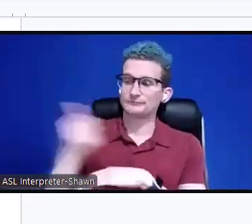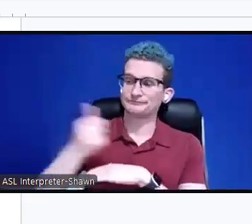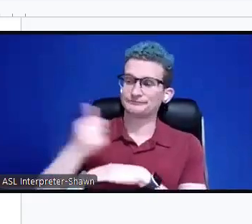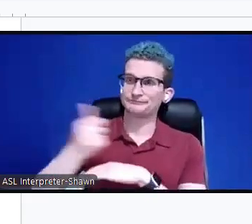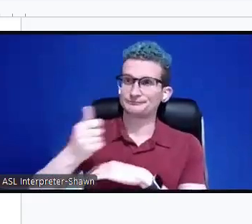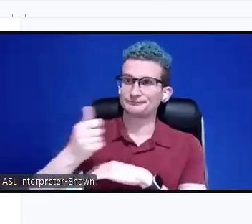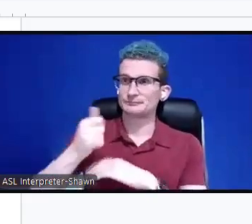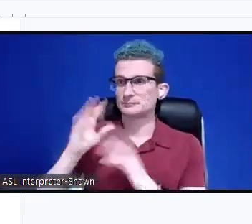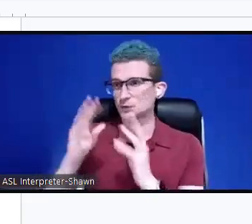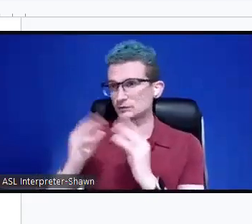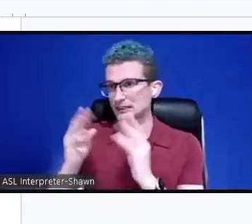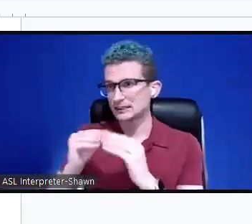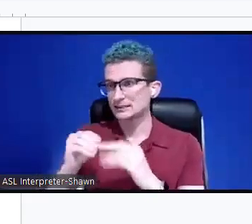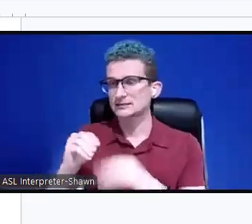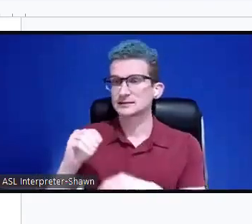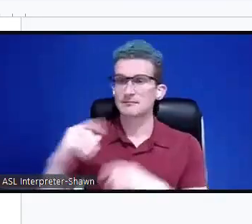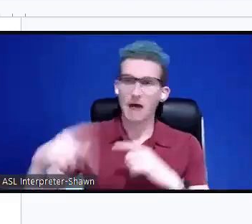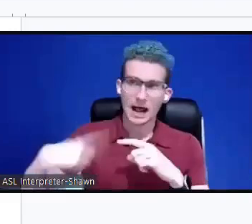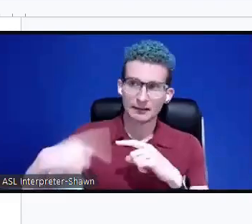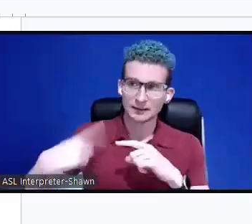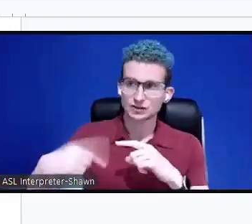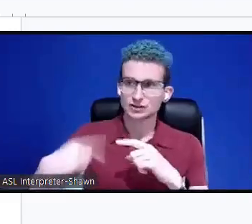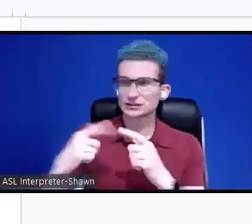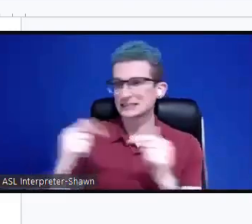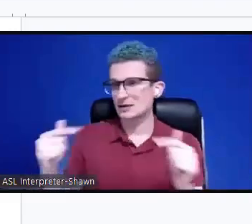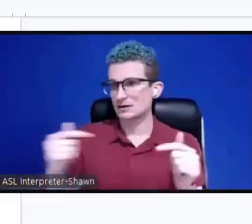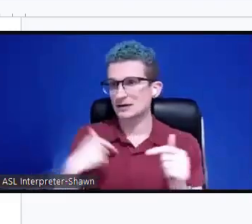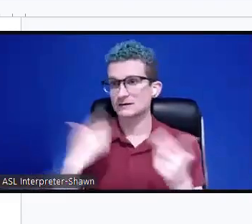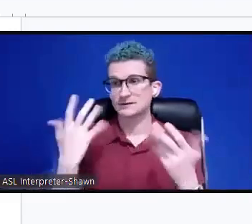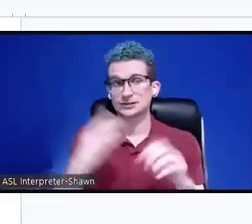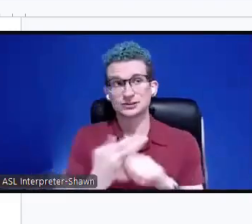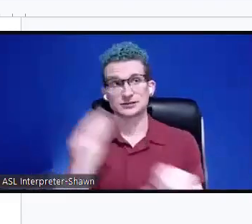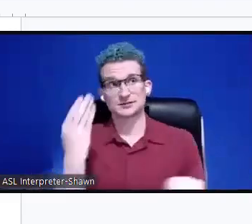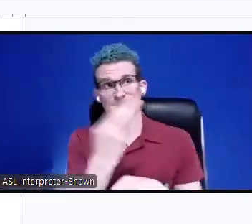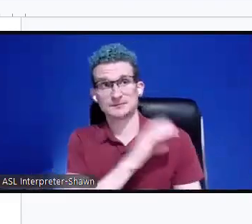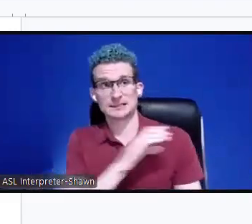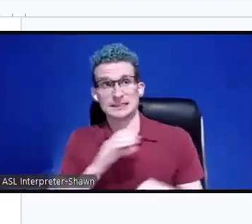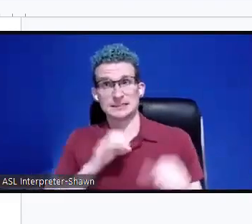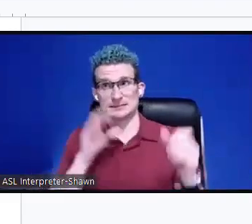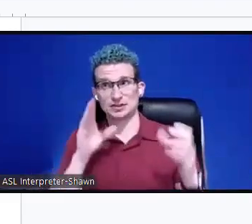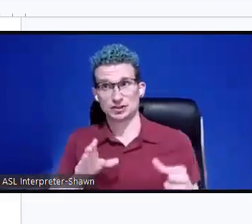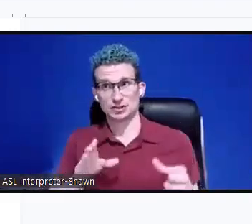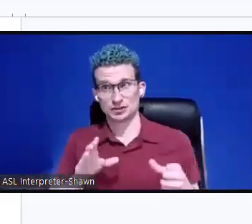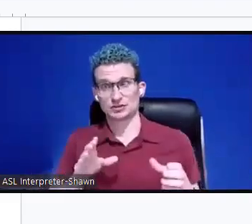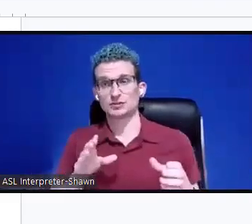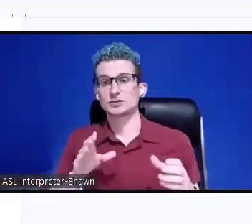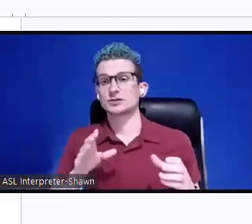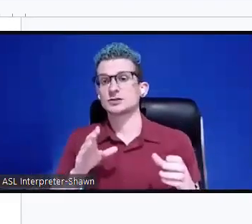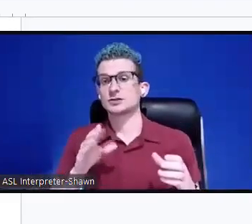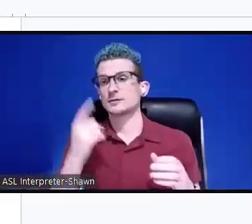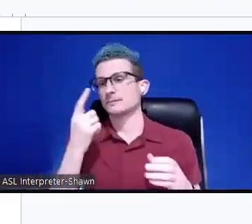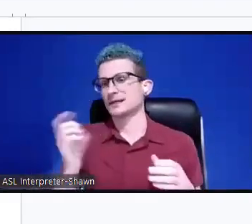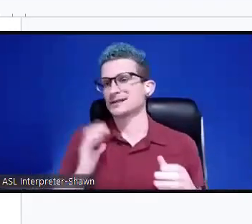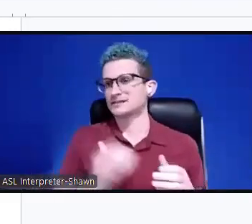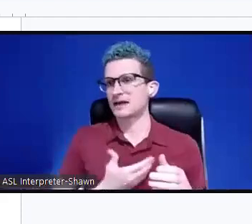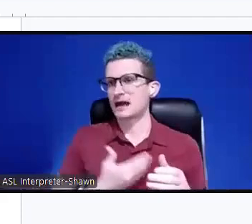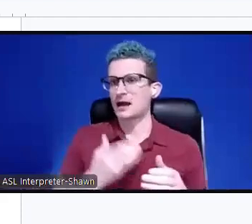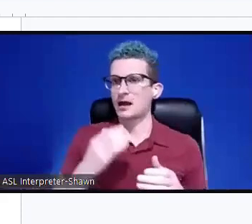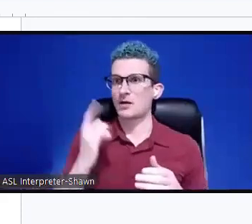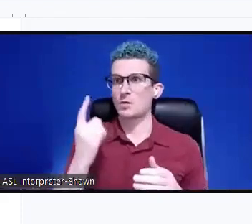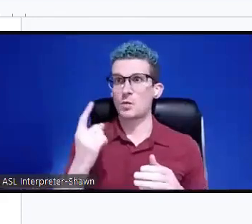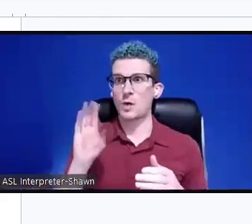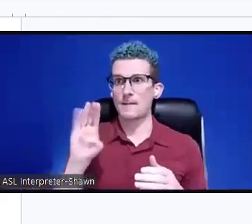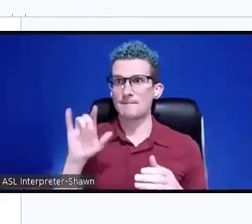that. We've presented that to the commissioner, and we're, just because of our $1 billion budget cut this year, we're